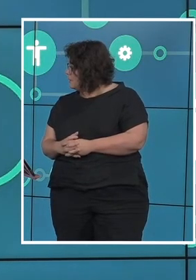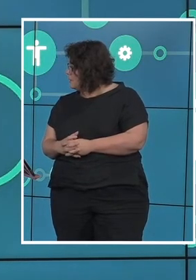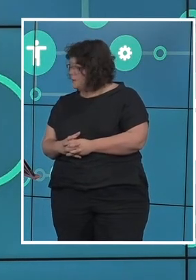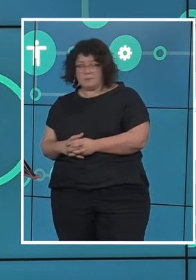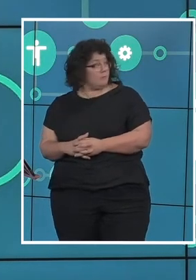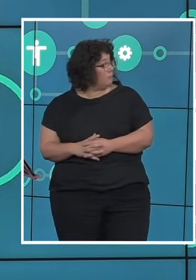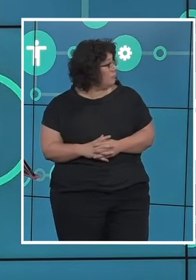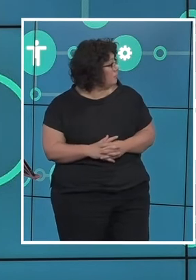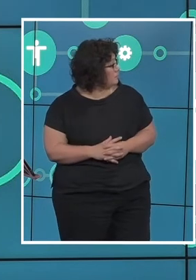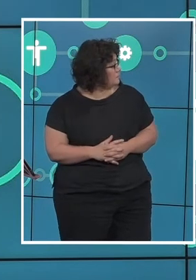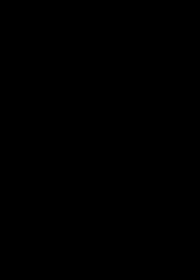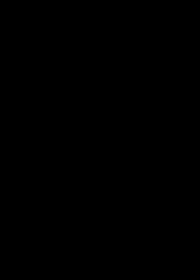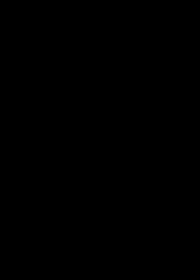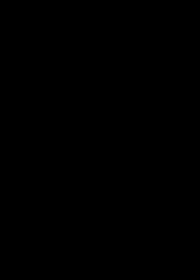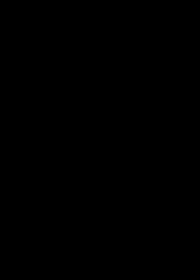find.